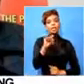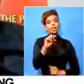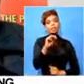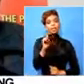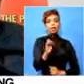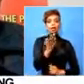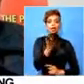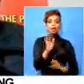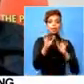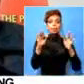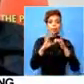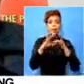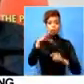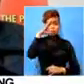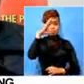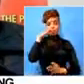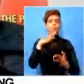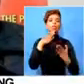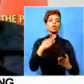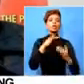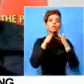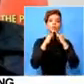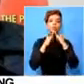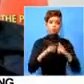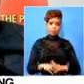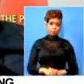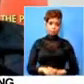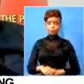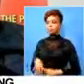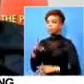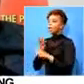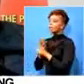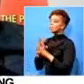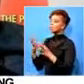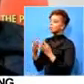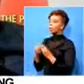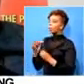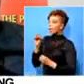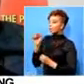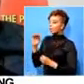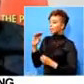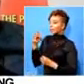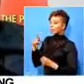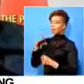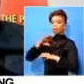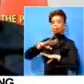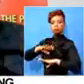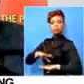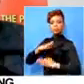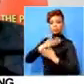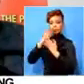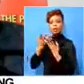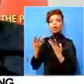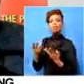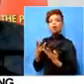us. So let's start with the SACP's dissatisfaction about the IMF loan, and also the statement